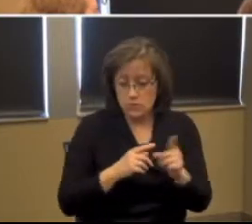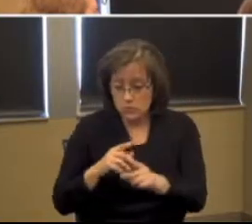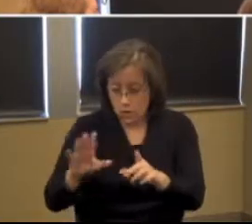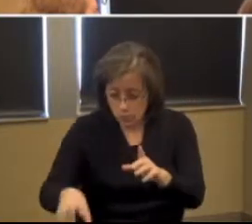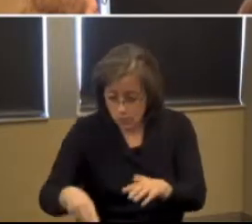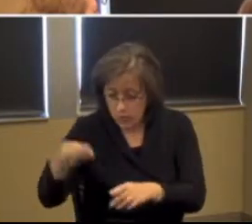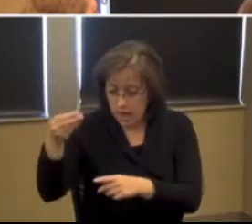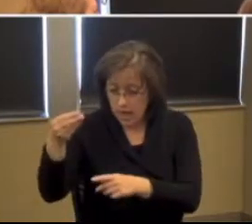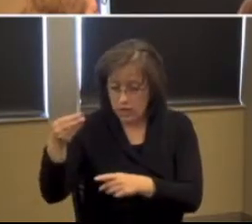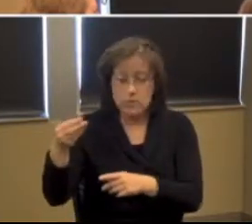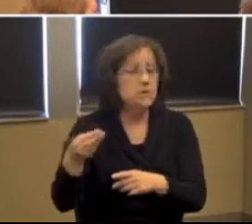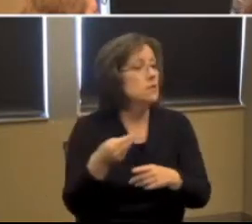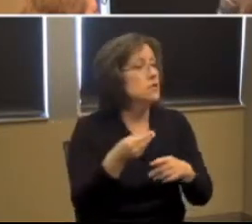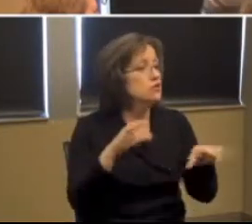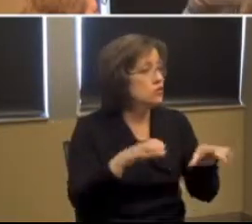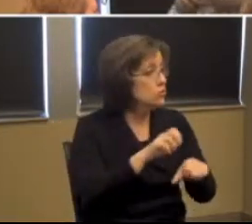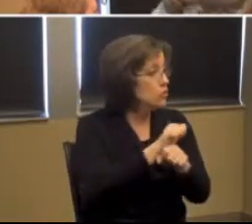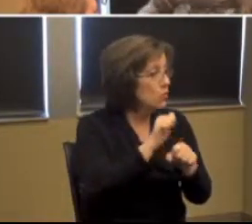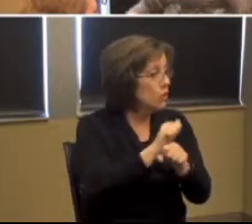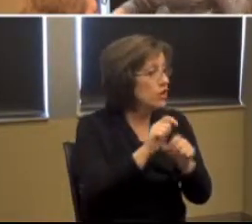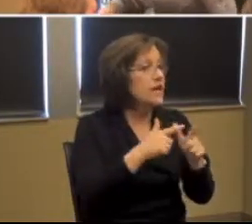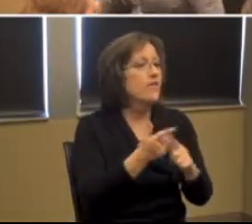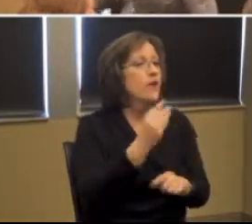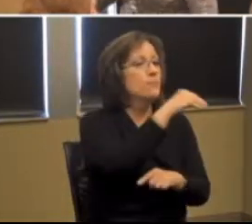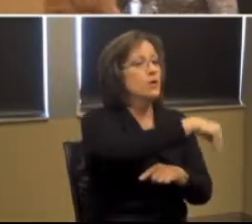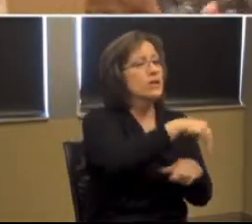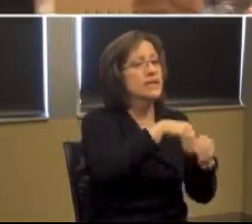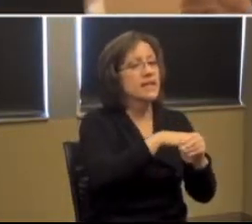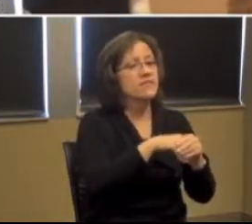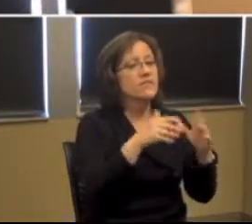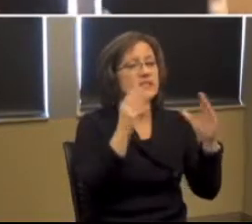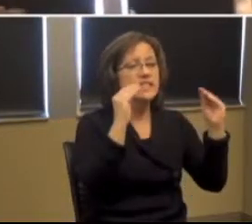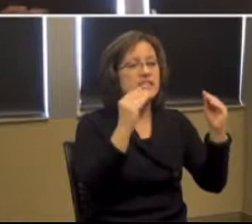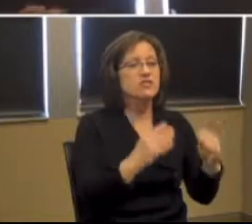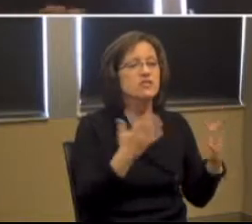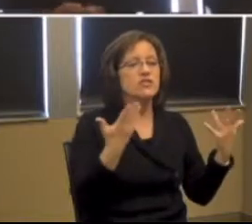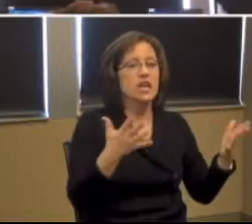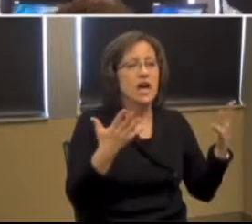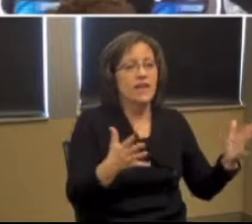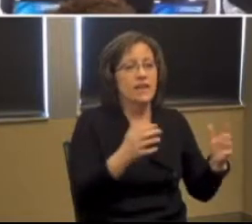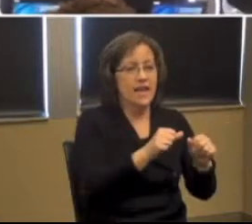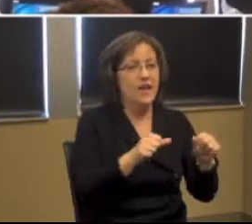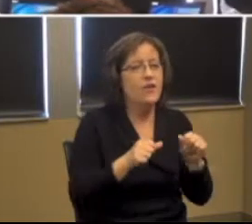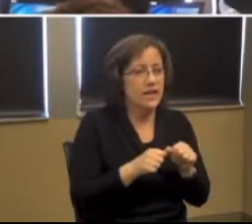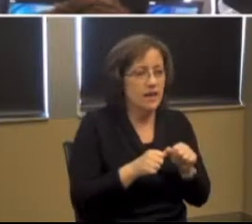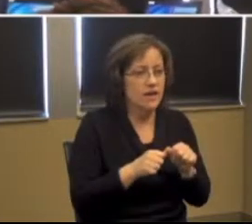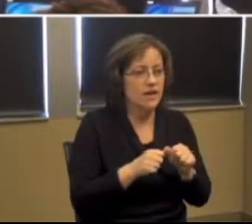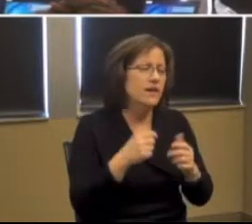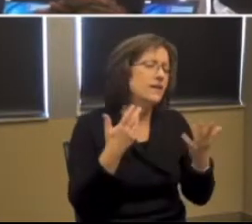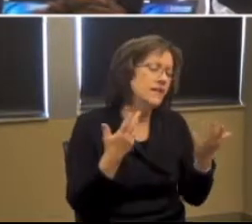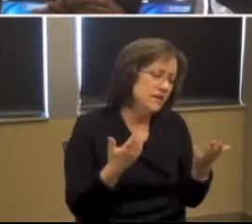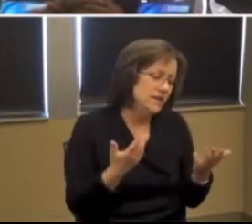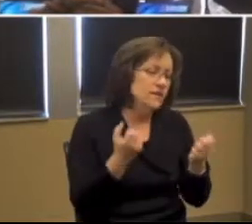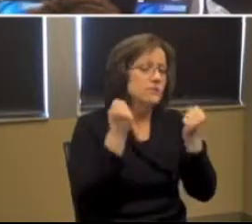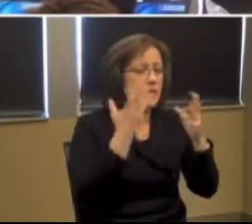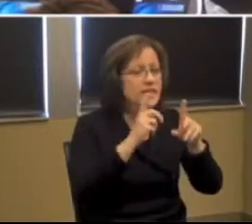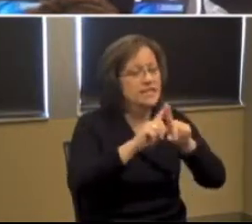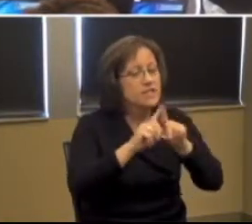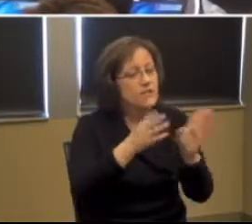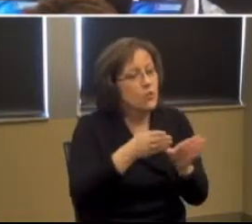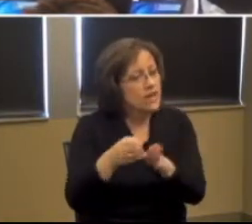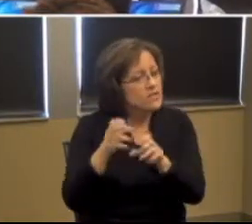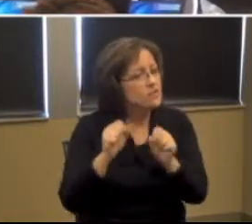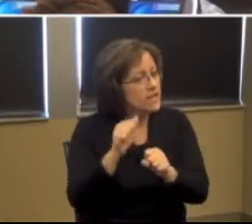it back in the teacher all done area. So there's lots of different ways that you can structure these systems for the different levels